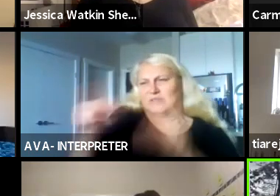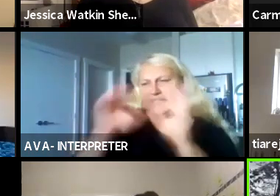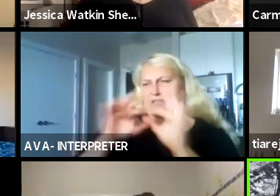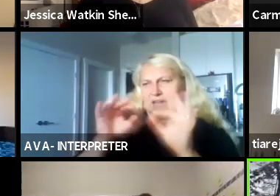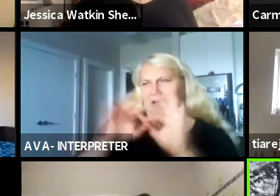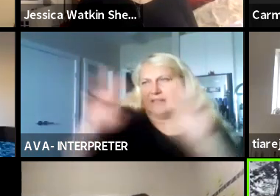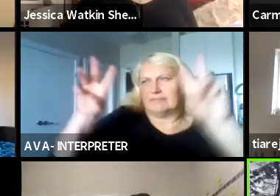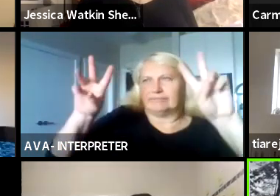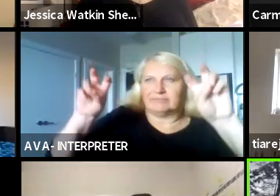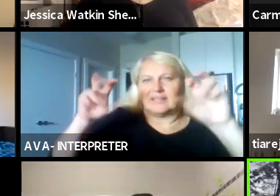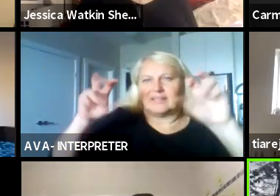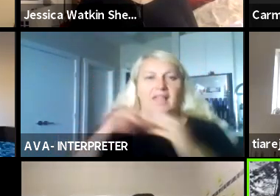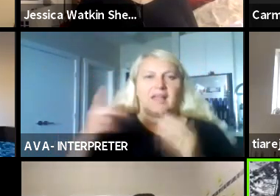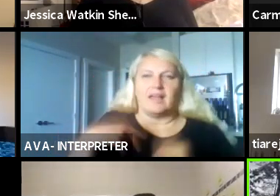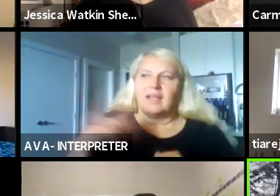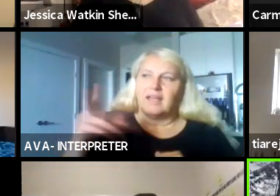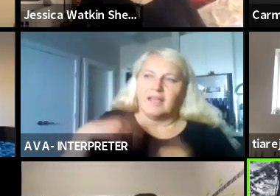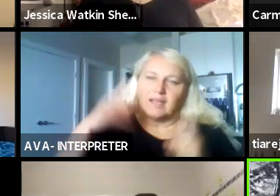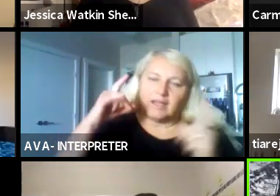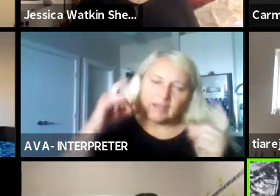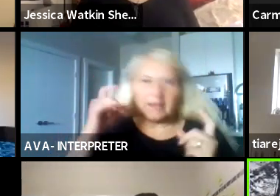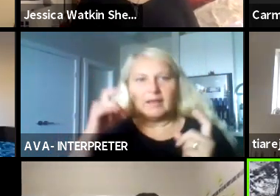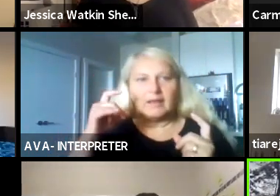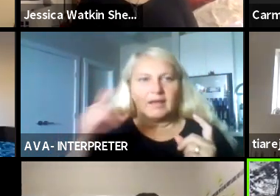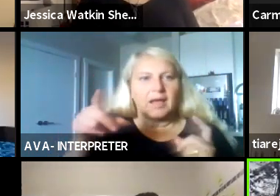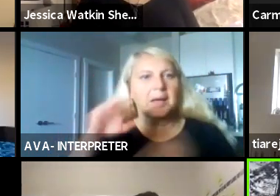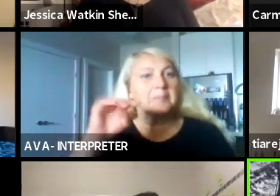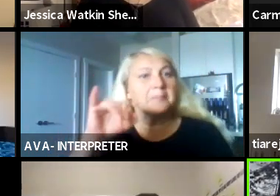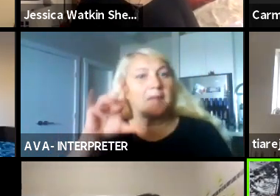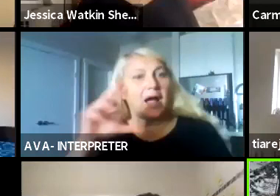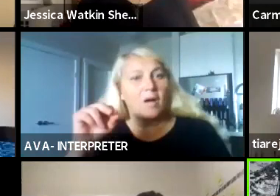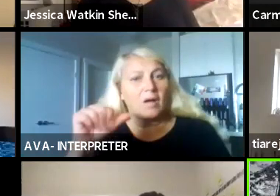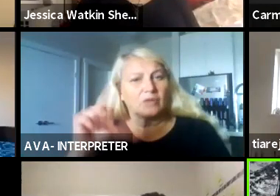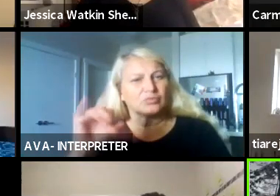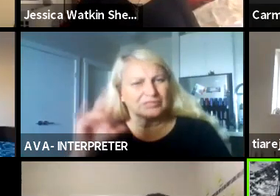like, here's the micro aggressions, but, like, we also get, like Claudia was saying,